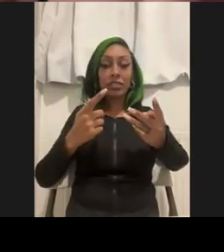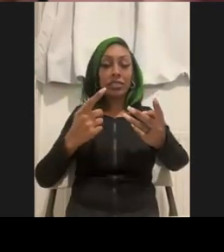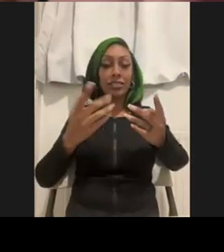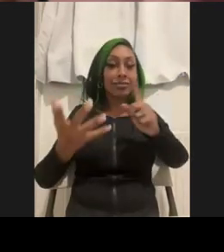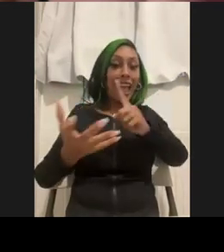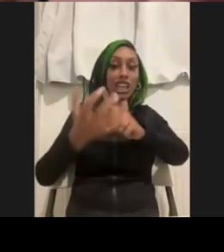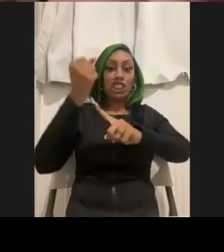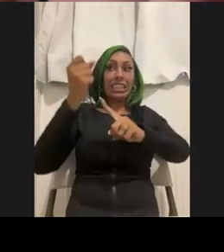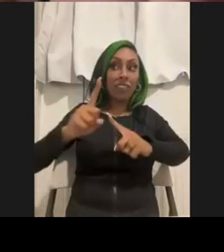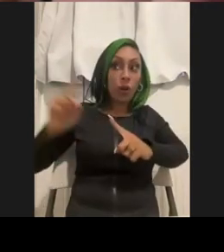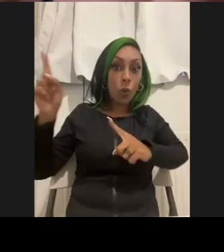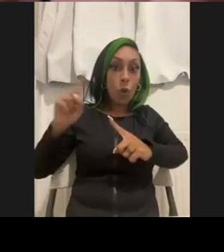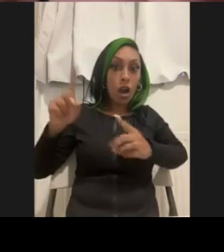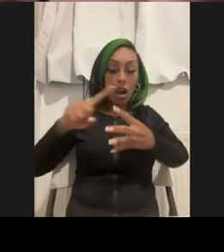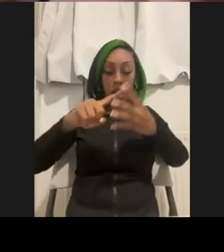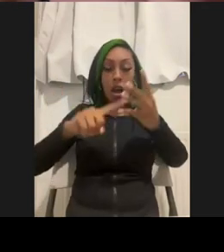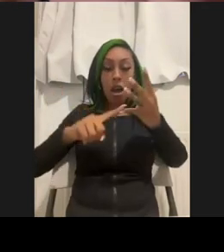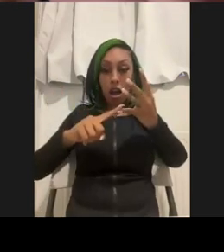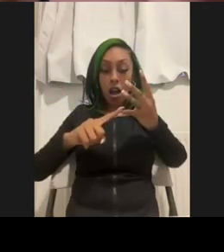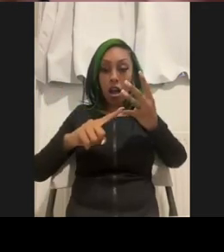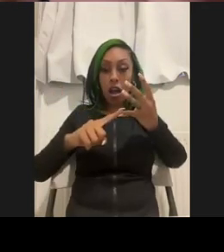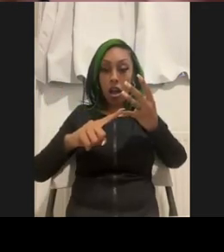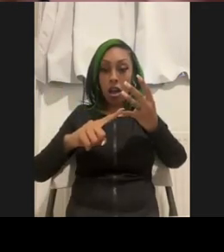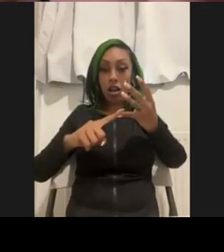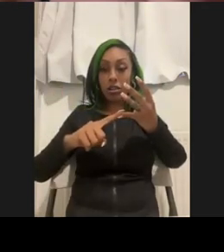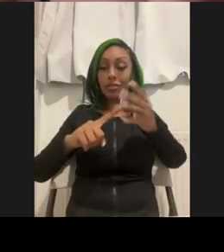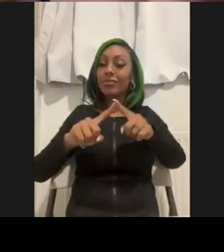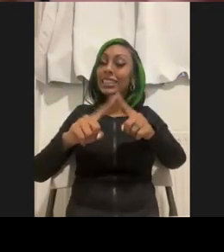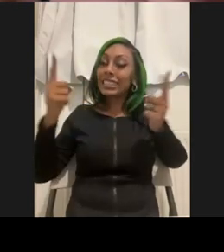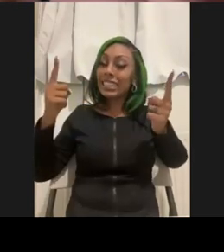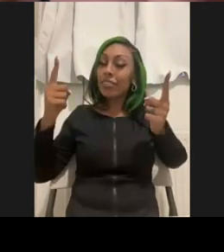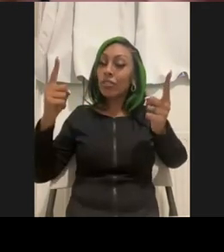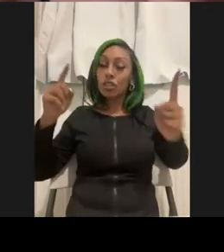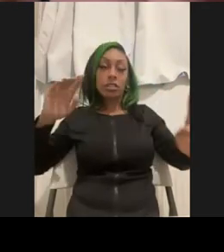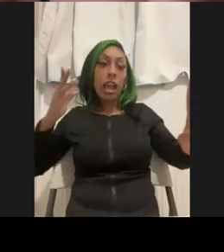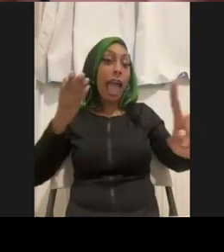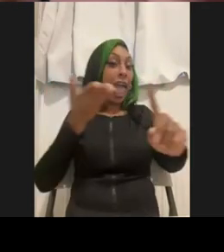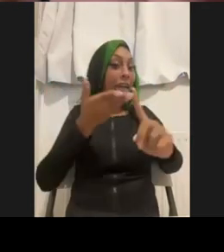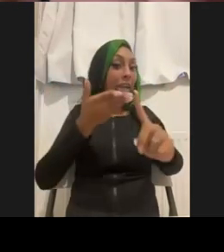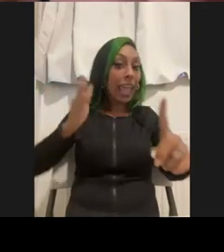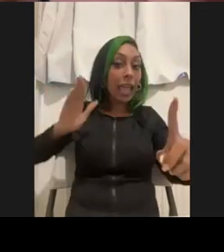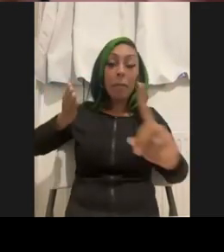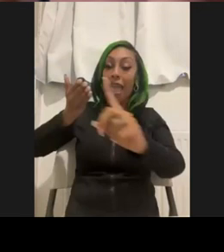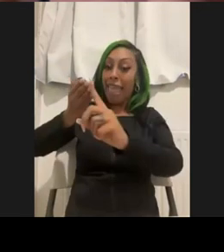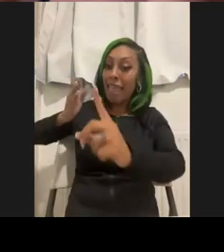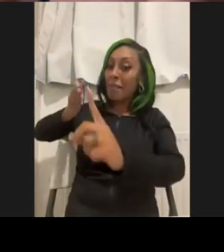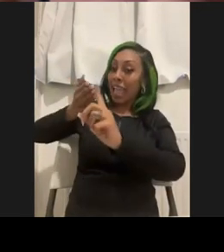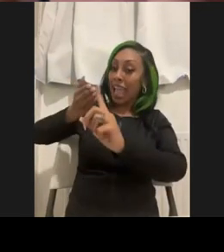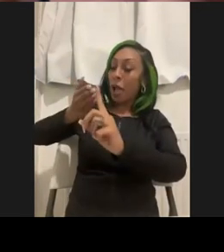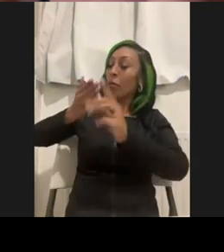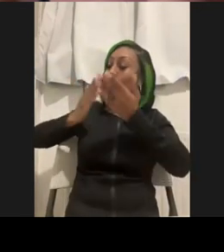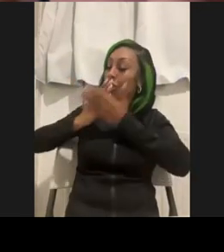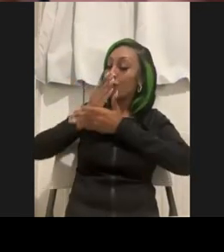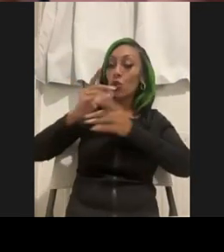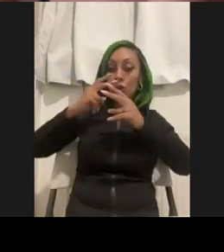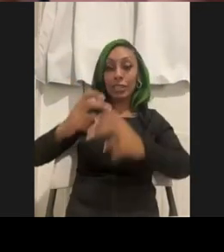outcomes do we want, we end up with, I think, quite different orientations towards research. It may be the